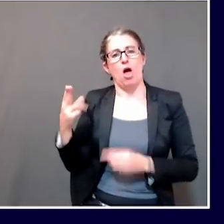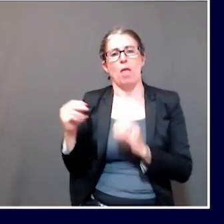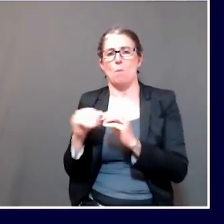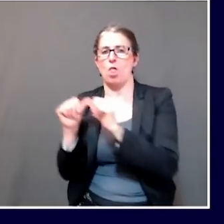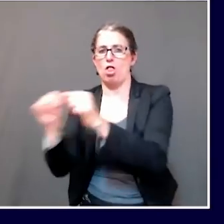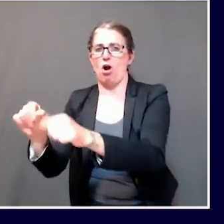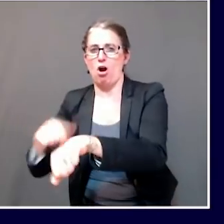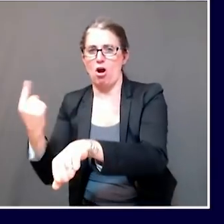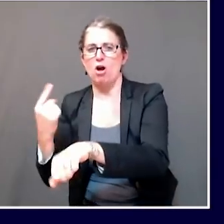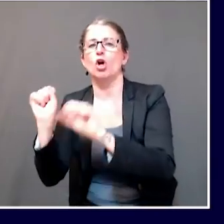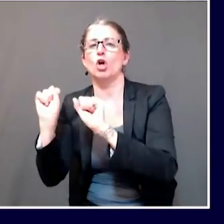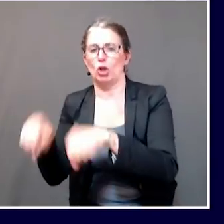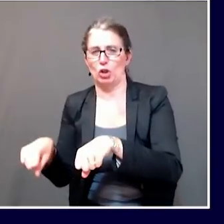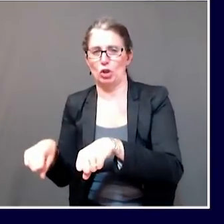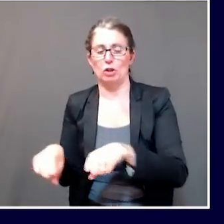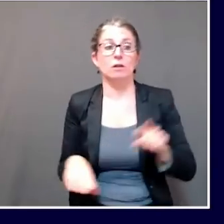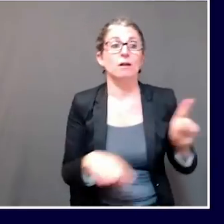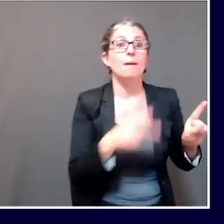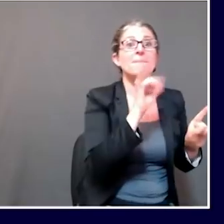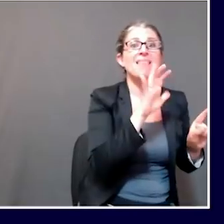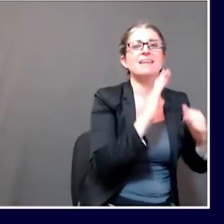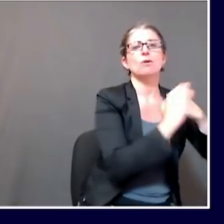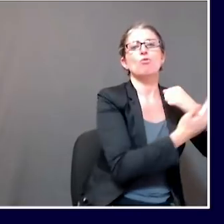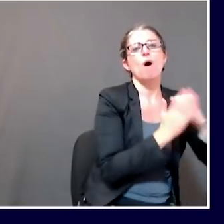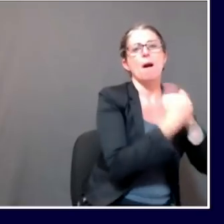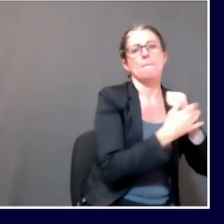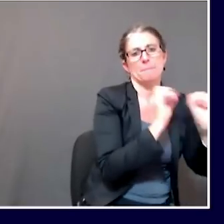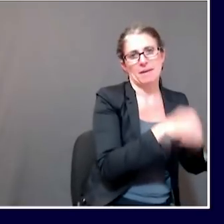it. I'm going to turn now to Patty White at Maine Public.